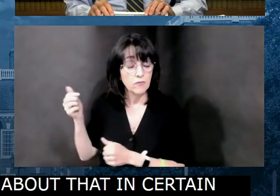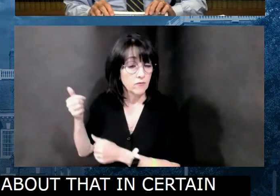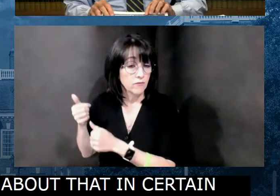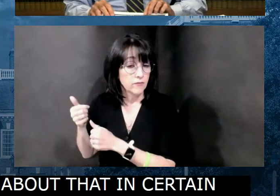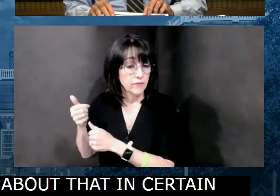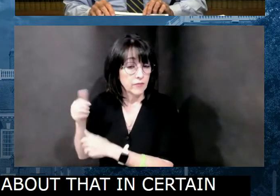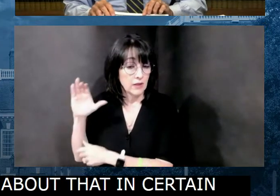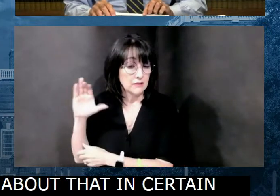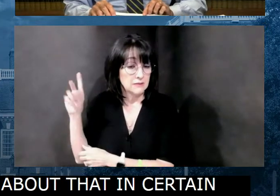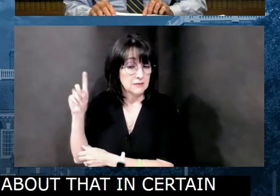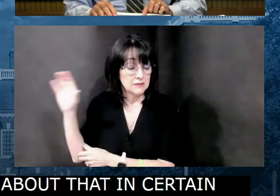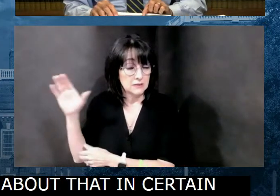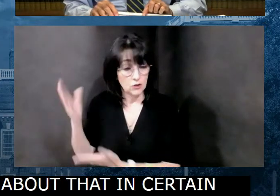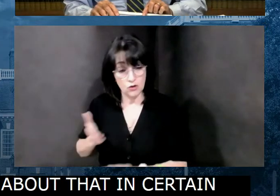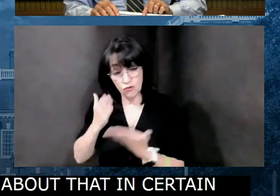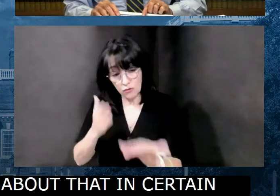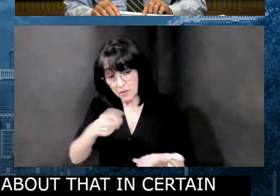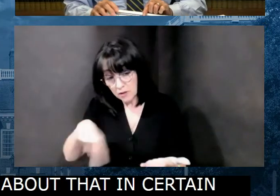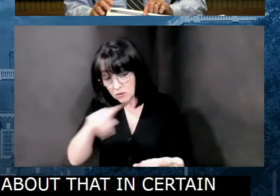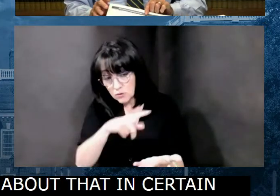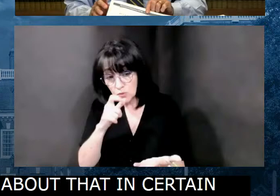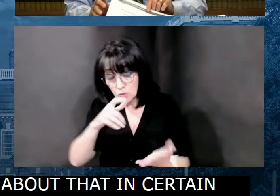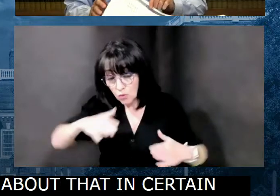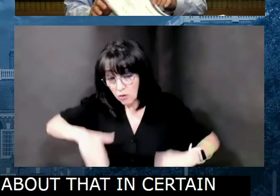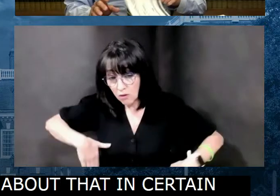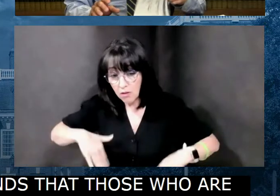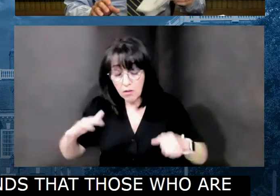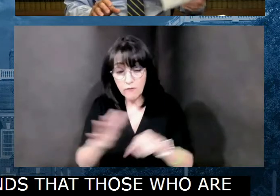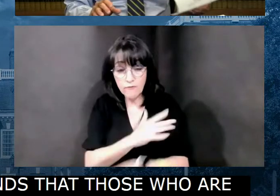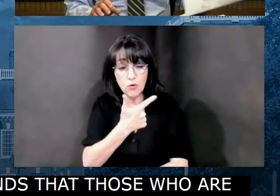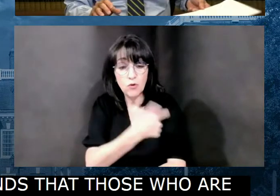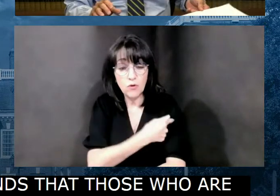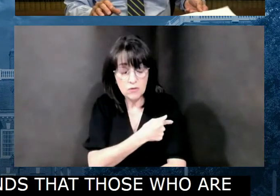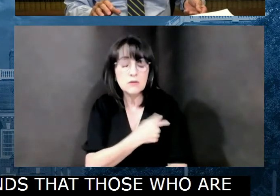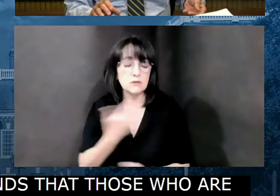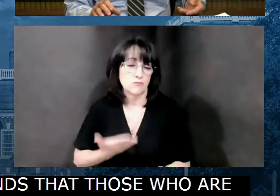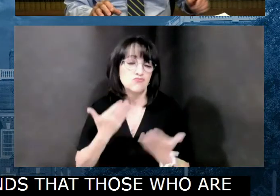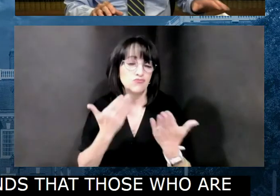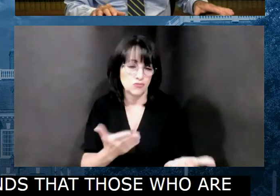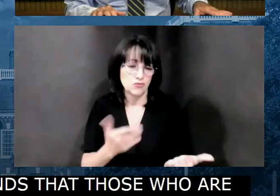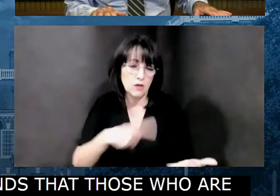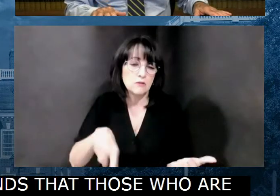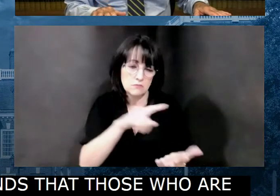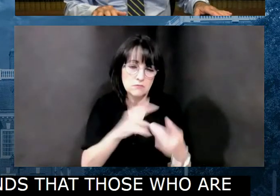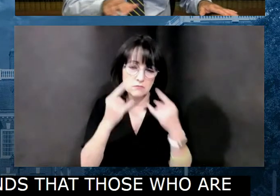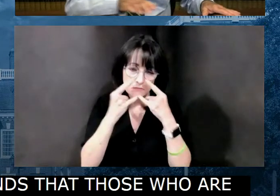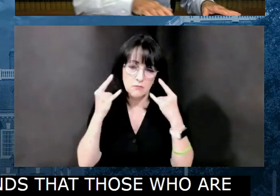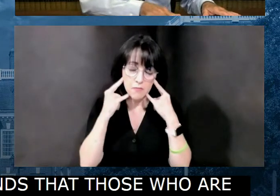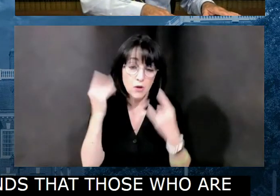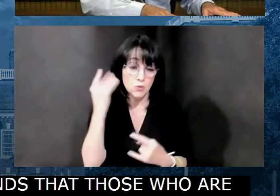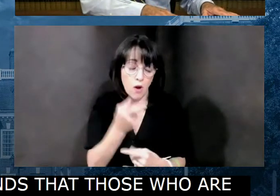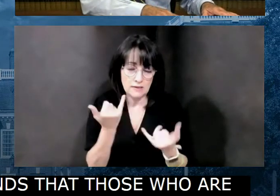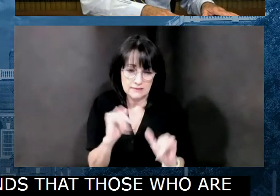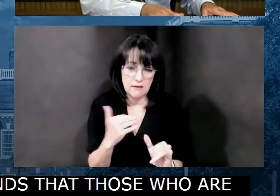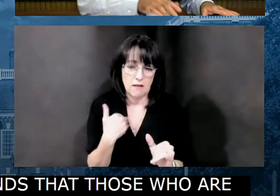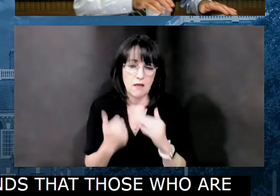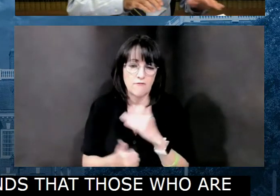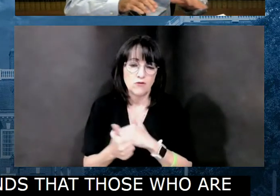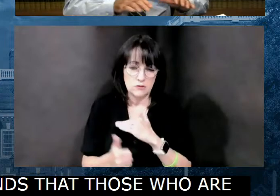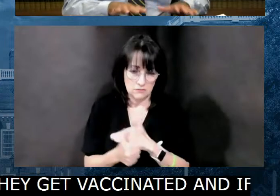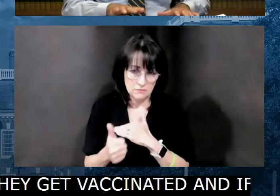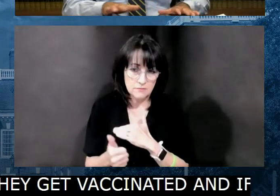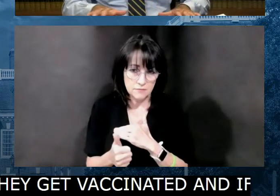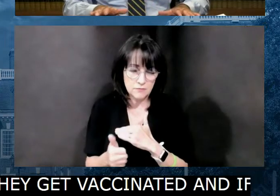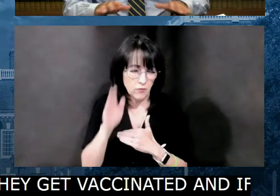make sure that they get vaccinated, if not to wear a mask because they're still at risk. And we'll talk a little bit about that when we look at